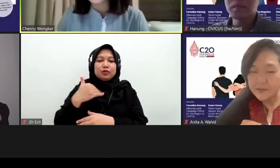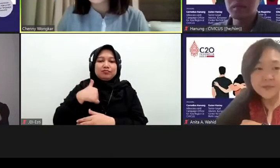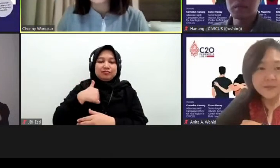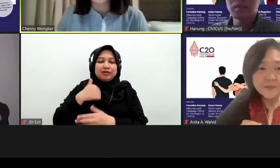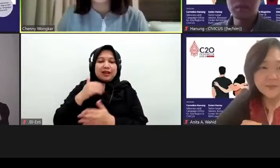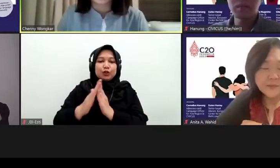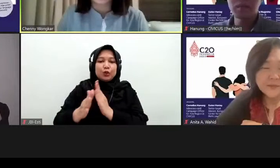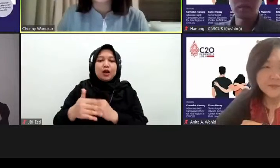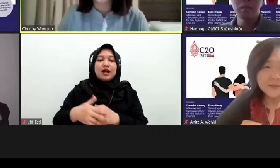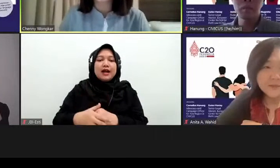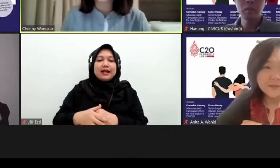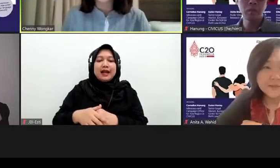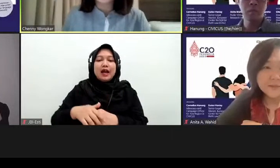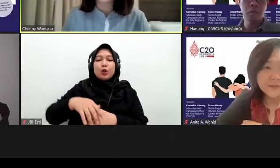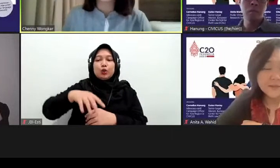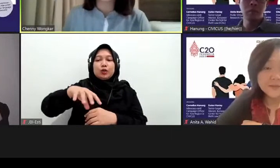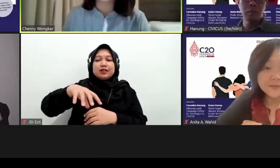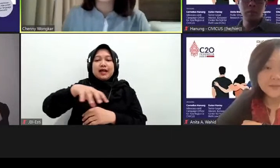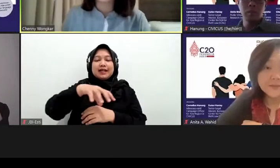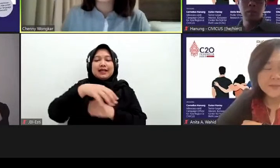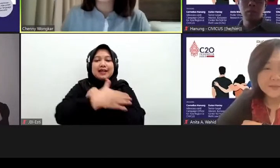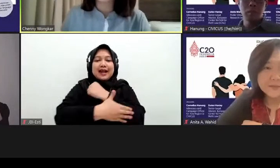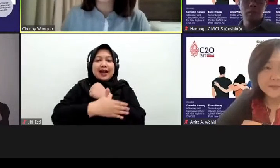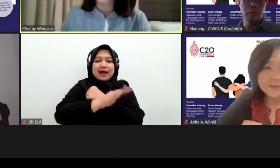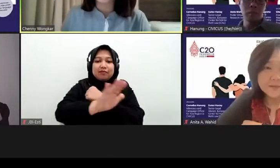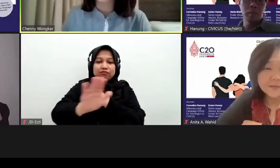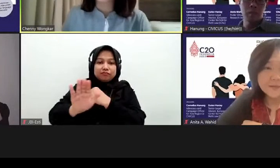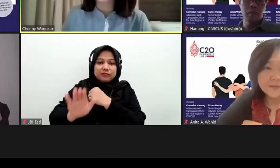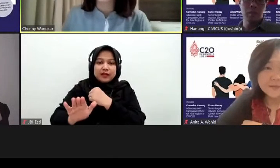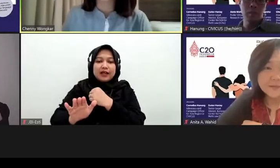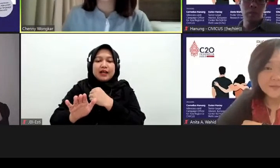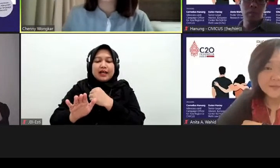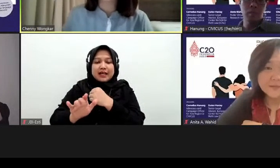there anything that we can do regionally to